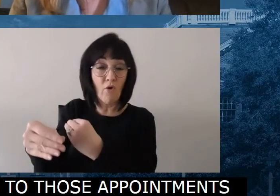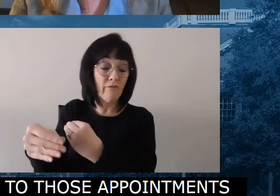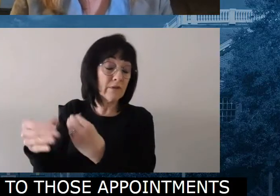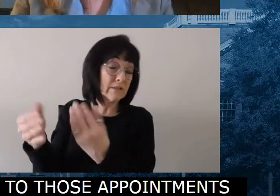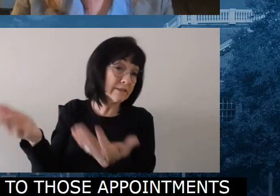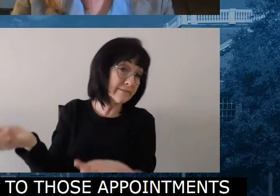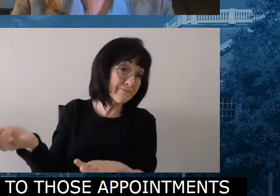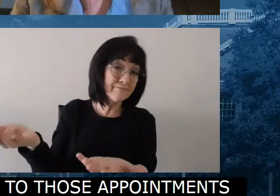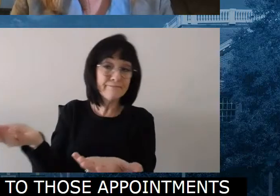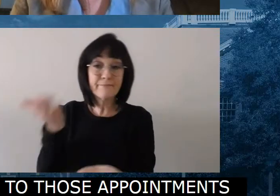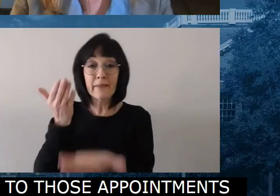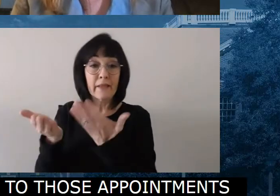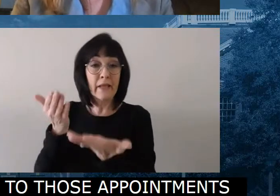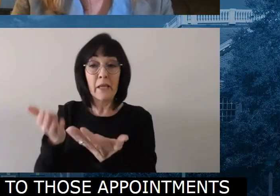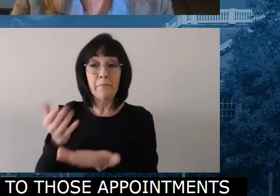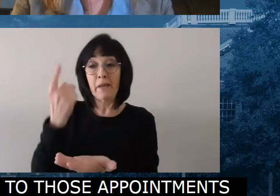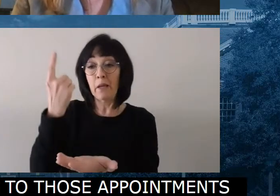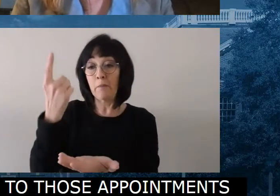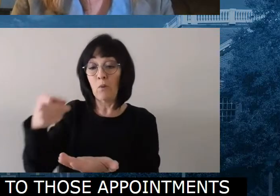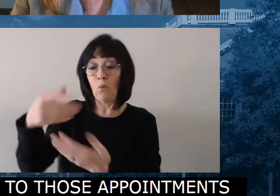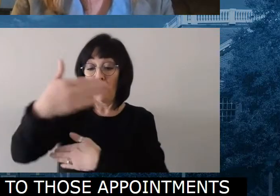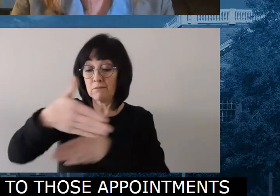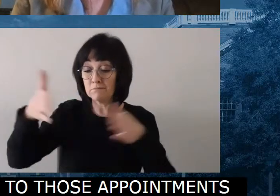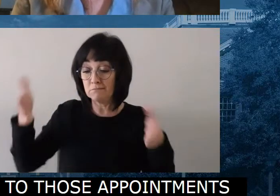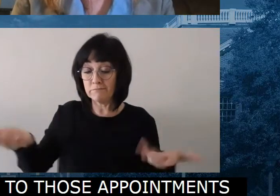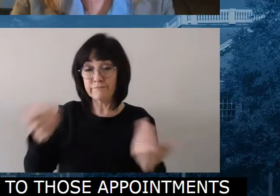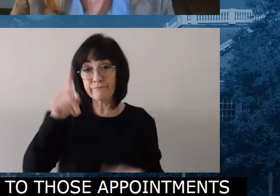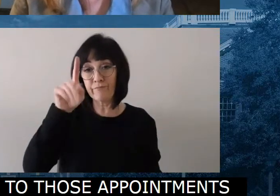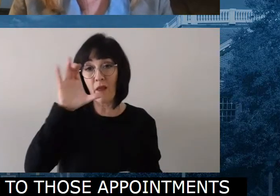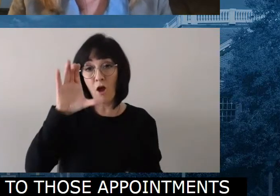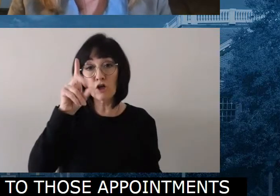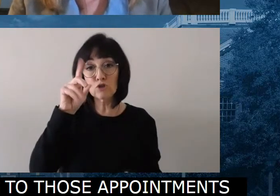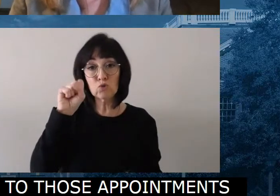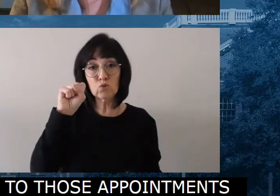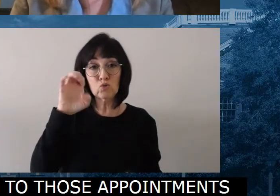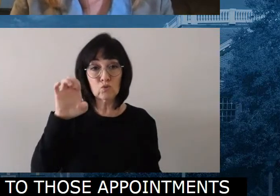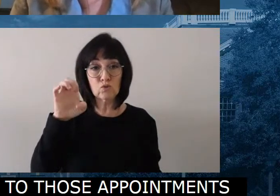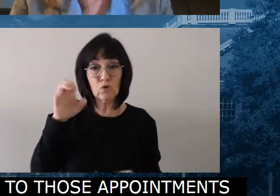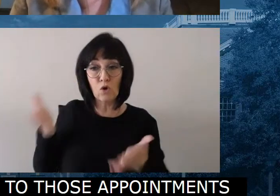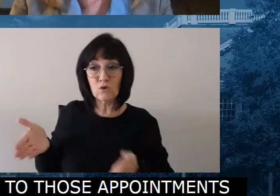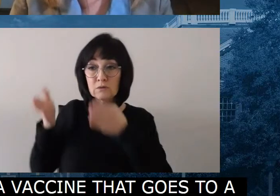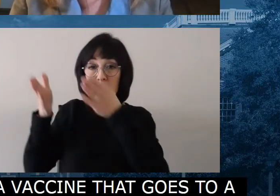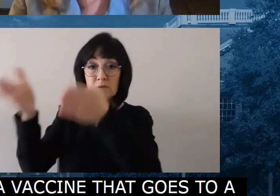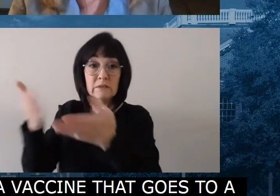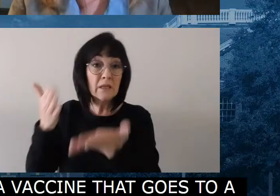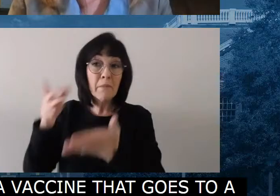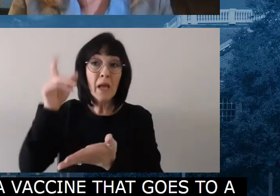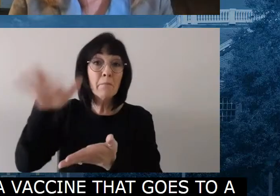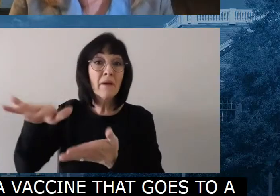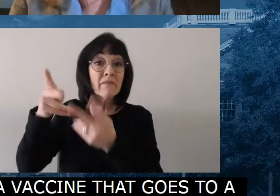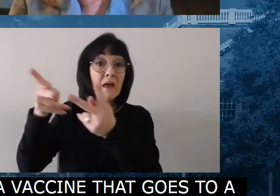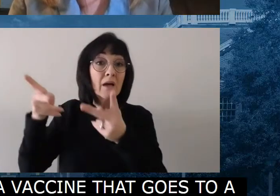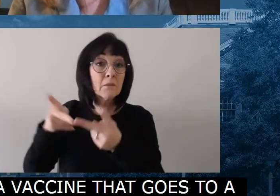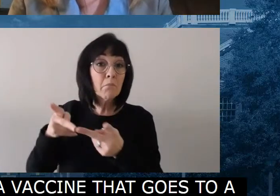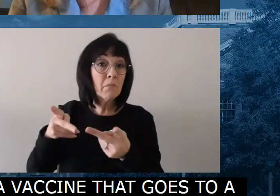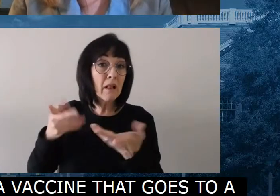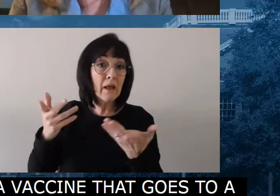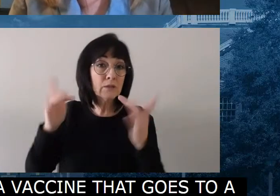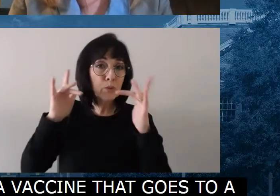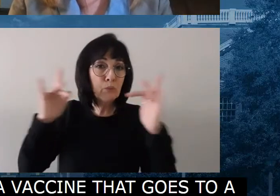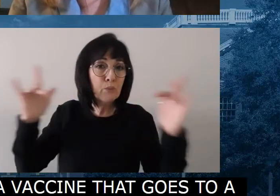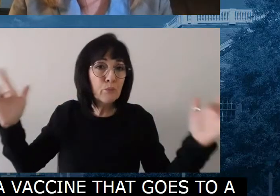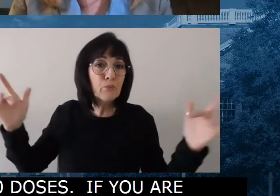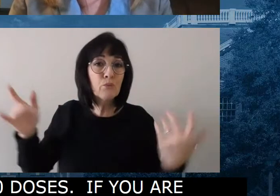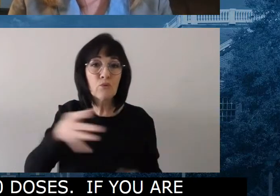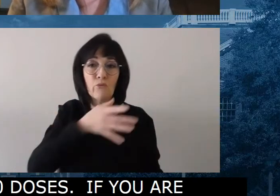of the trays might be 100 doses. So it's, if you're putting it in some place that might not be as densely populated, there could